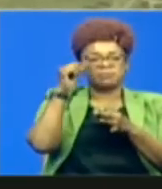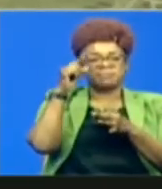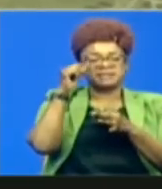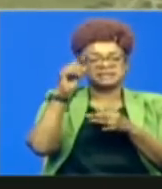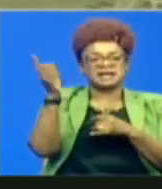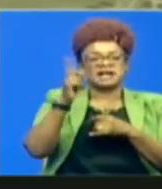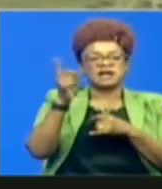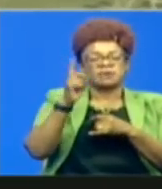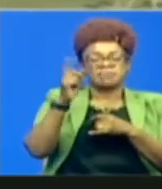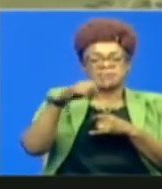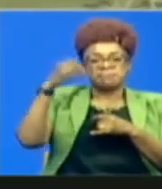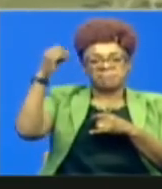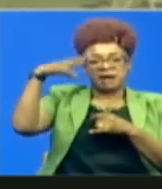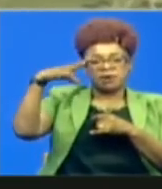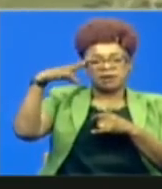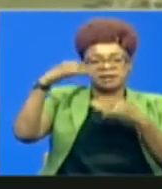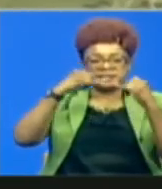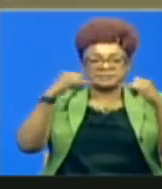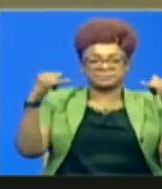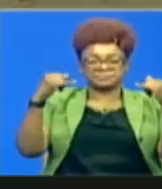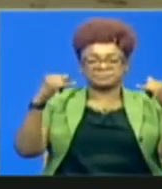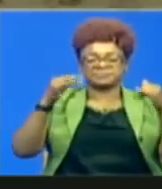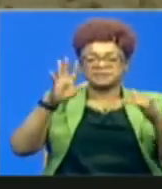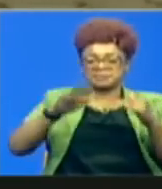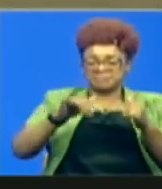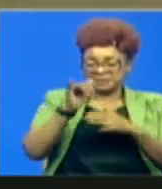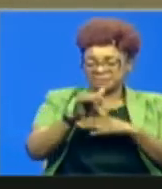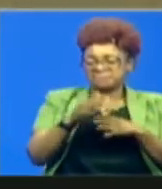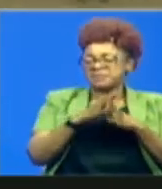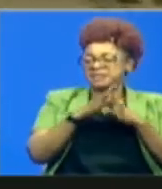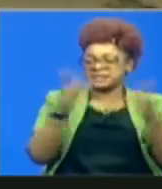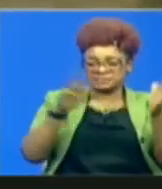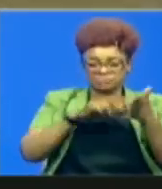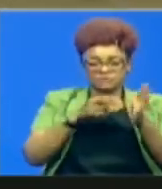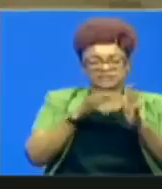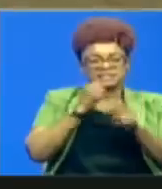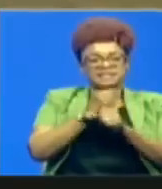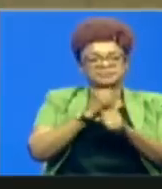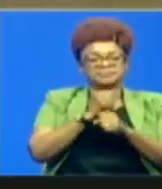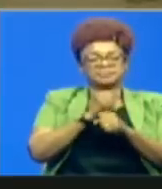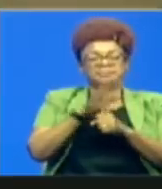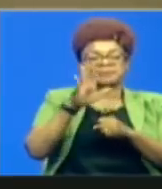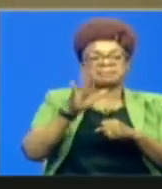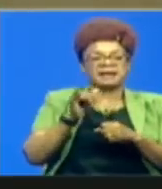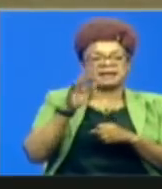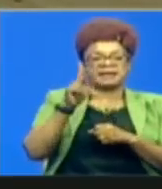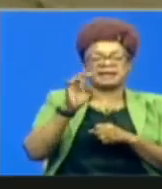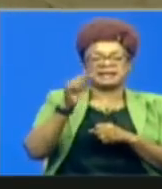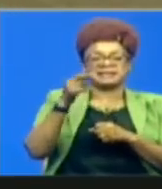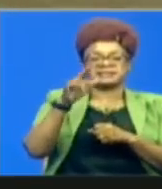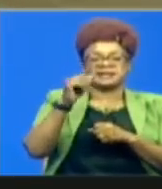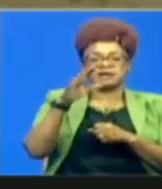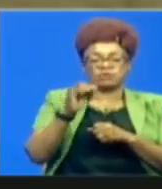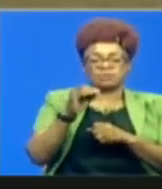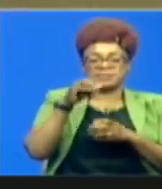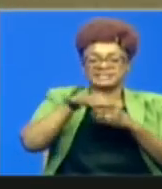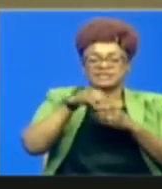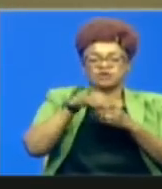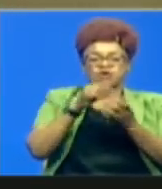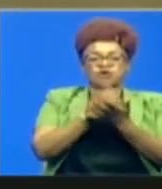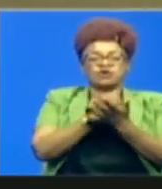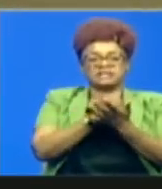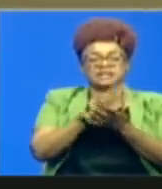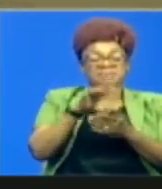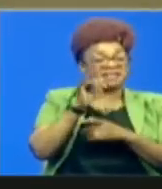Mombasa-Nairobi power line. This is also by far the biggest project undertaken by Ketraco. An internal audit by Ketraco on